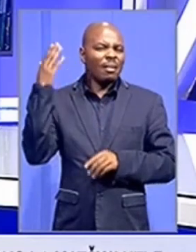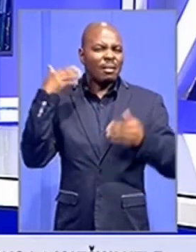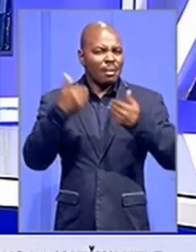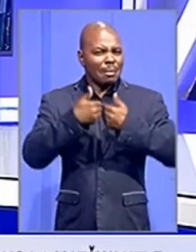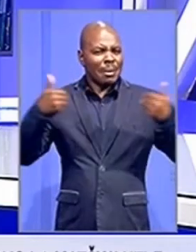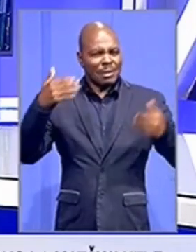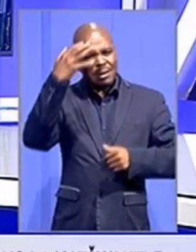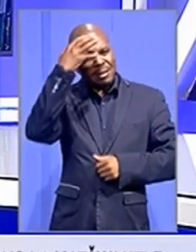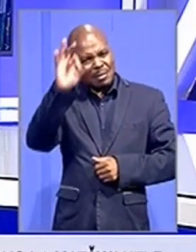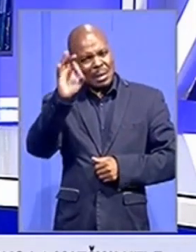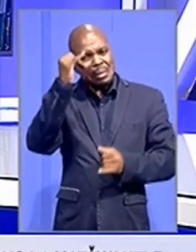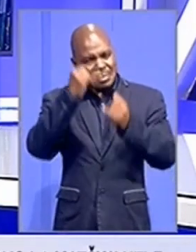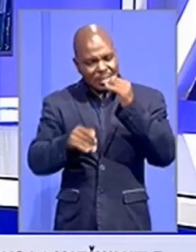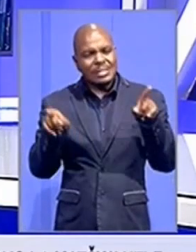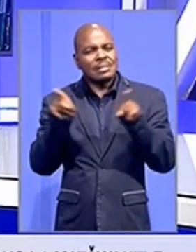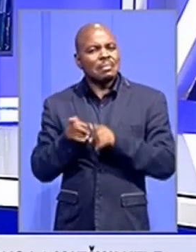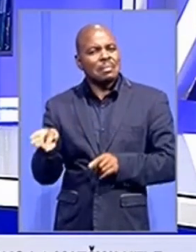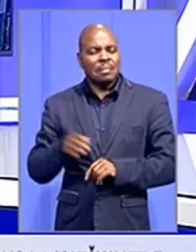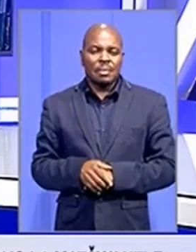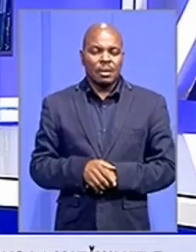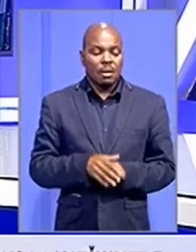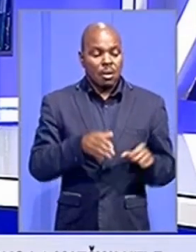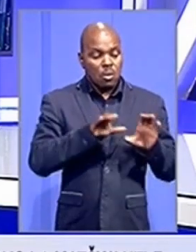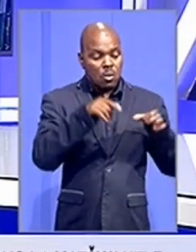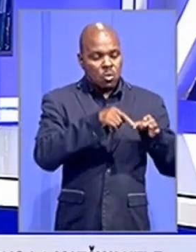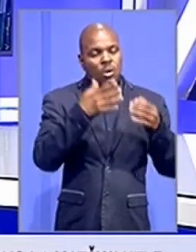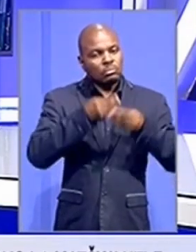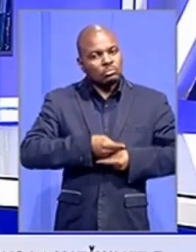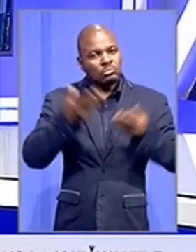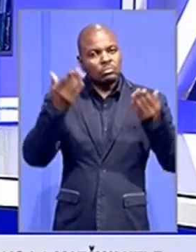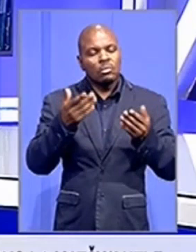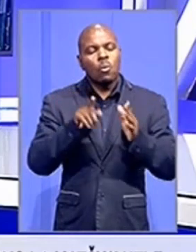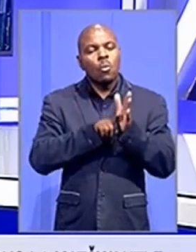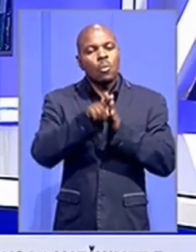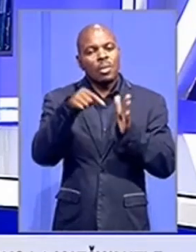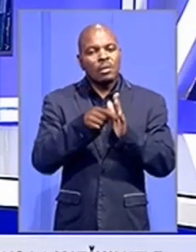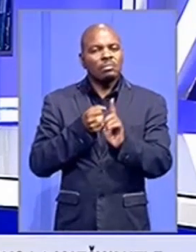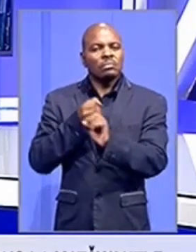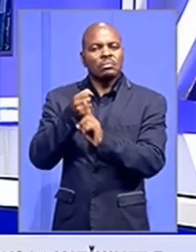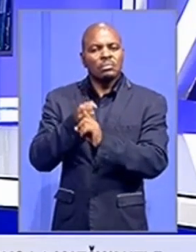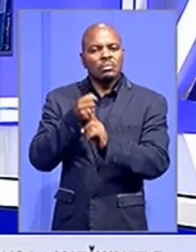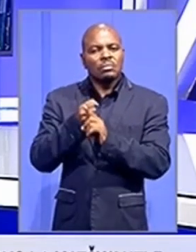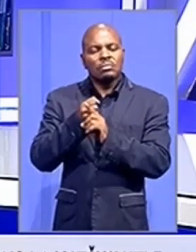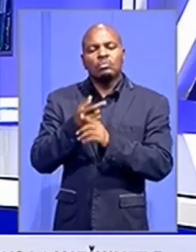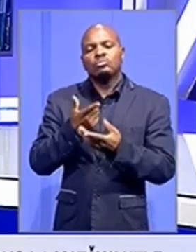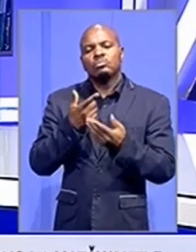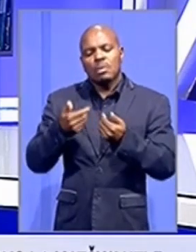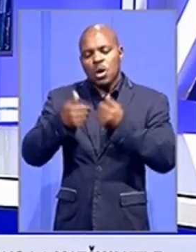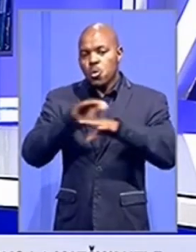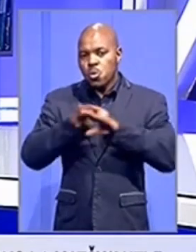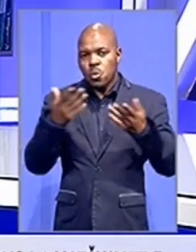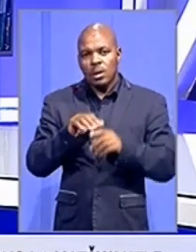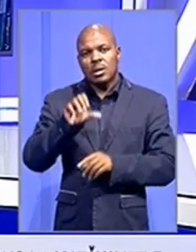dirilwego ke mmušo wa kgethololo e boletše se nakong ya ge go thakgolwa beke ya go lwantšha kgethololo ka Sharpeville le